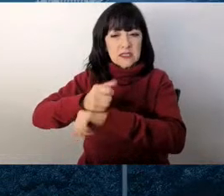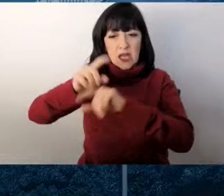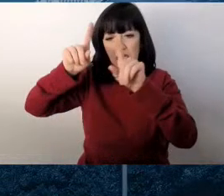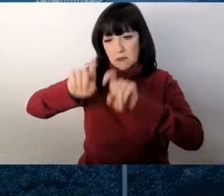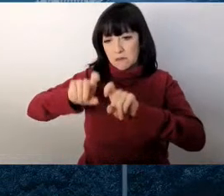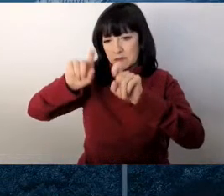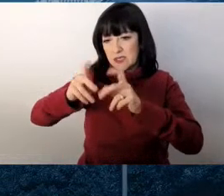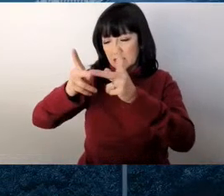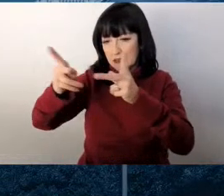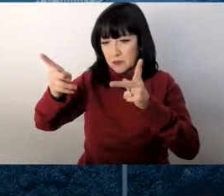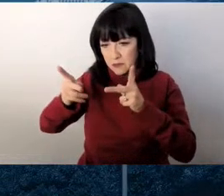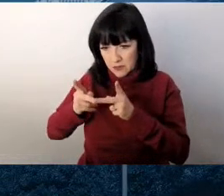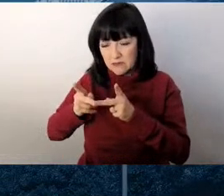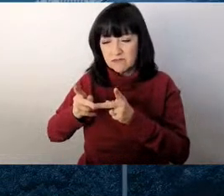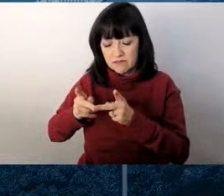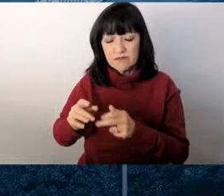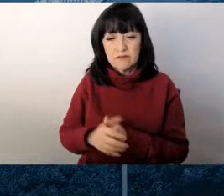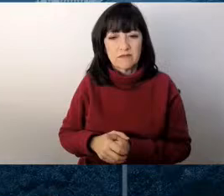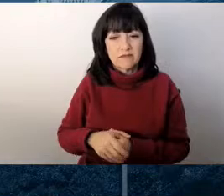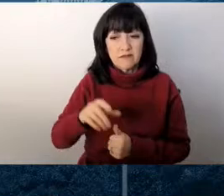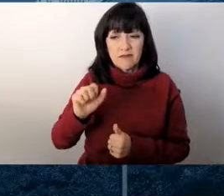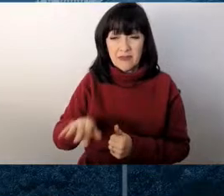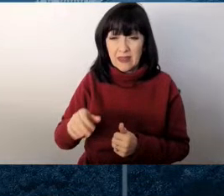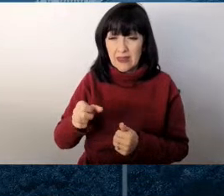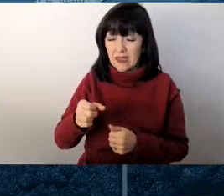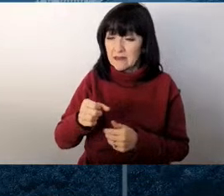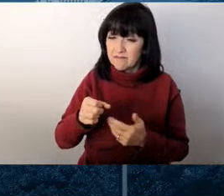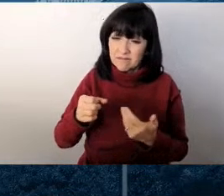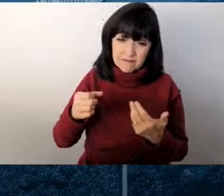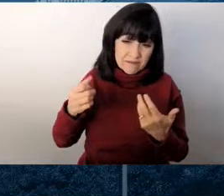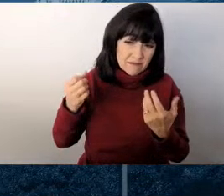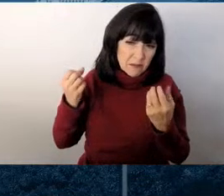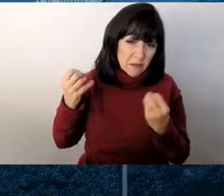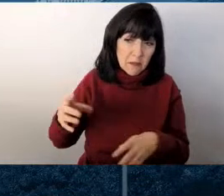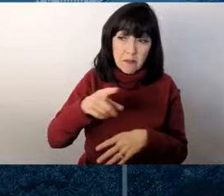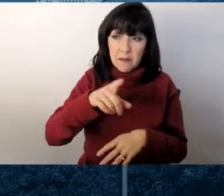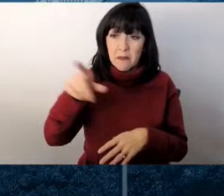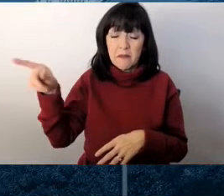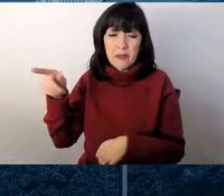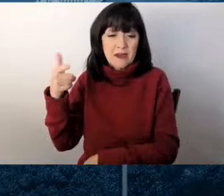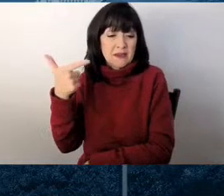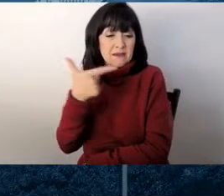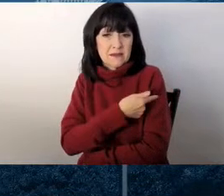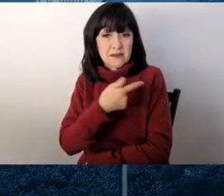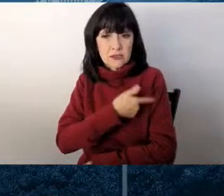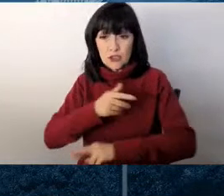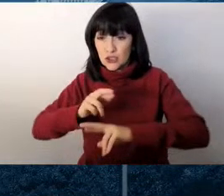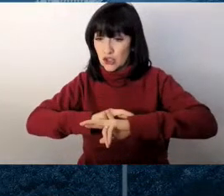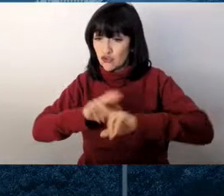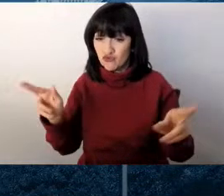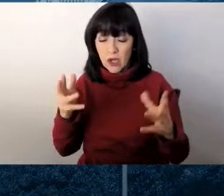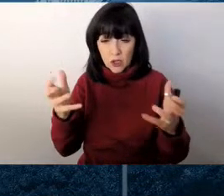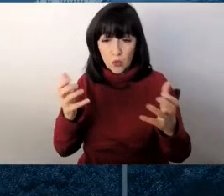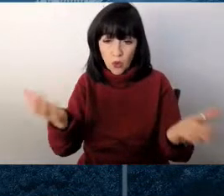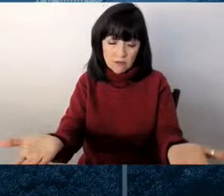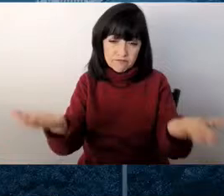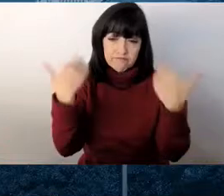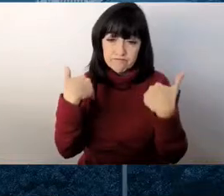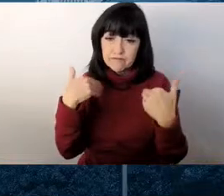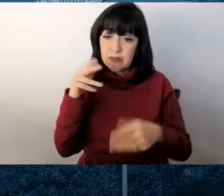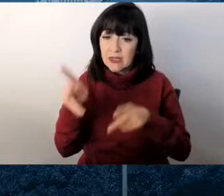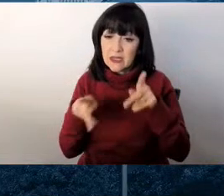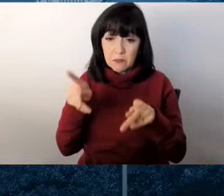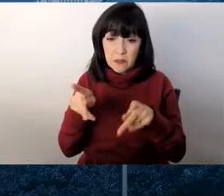network of vaccinators, pushing that 62,000 vaccinations on a